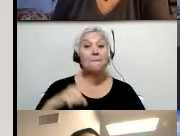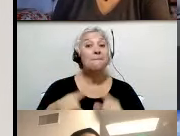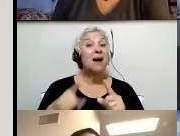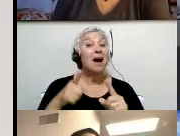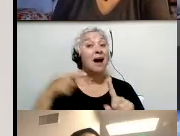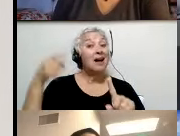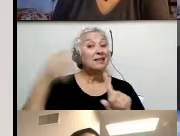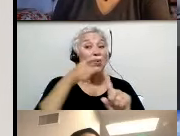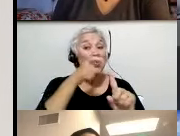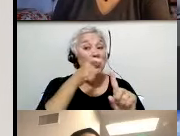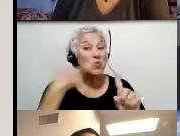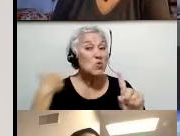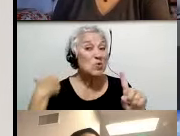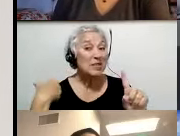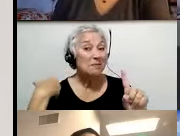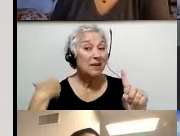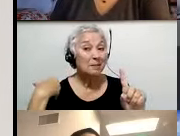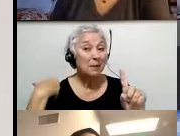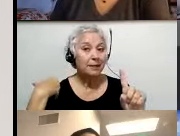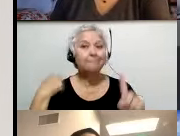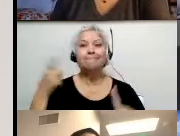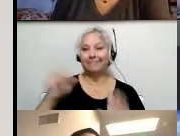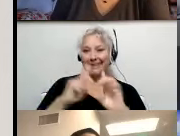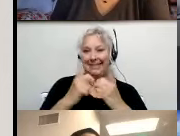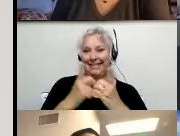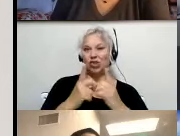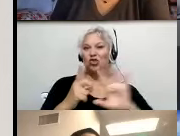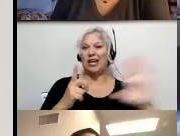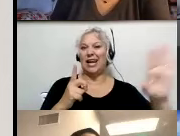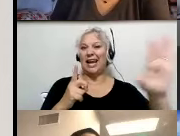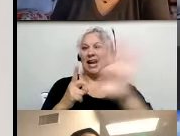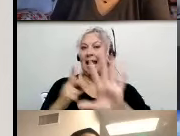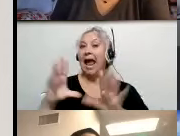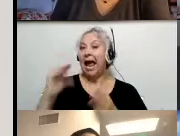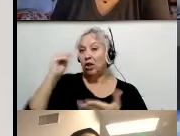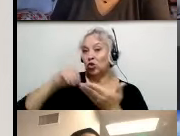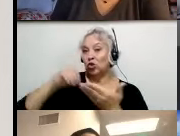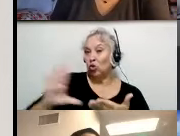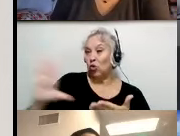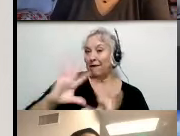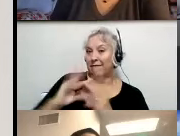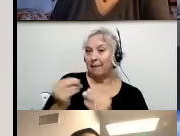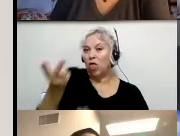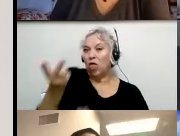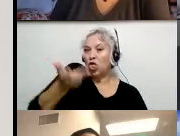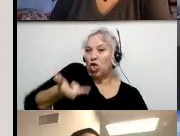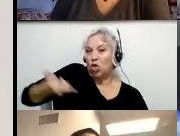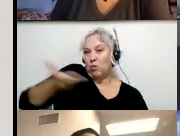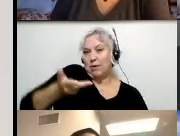the responsibility is going to fall on the district and the student and families.